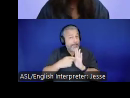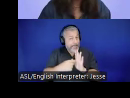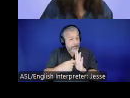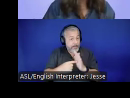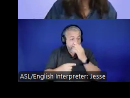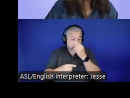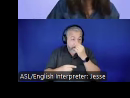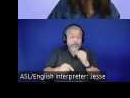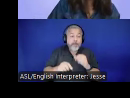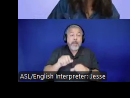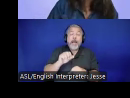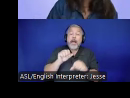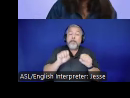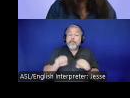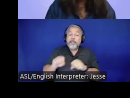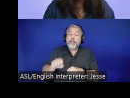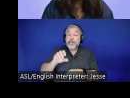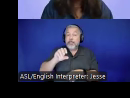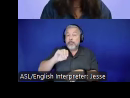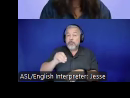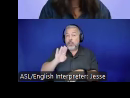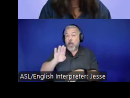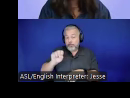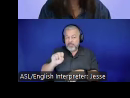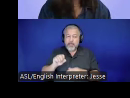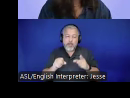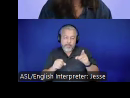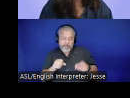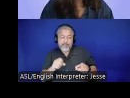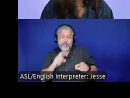Jobs. There are more. These are just the top ones at the moment.